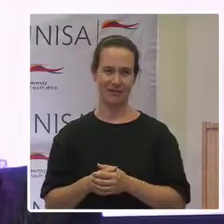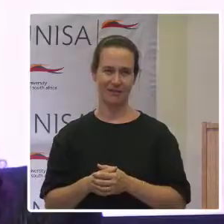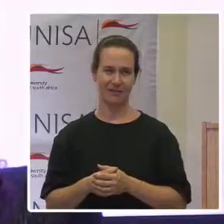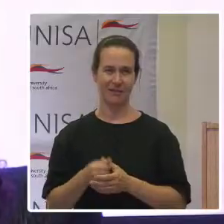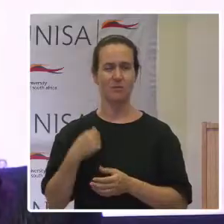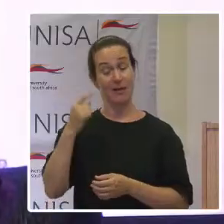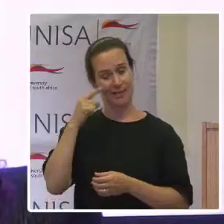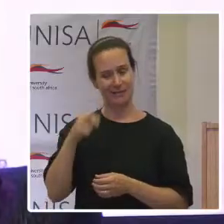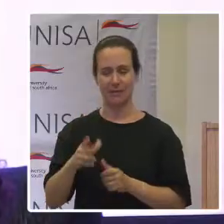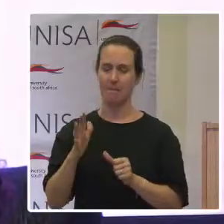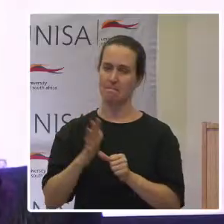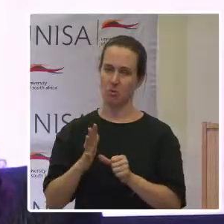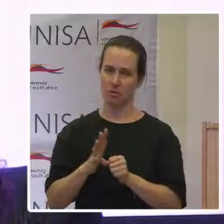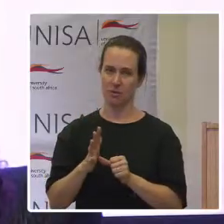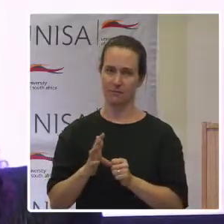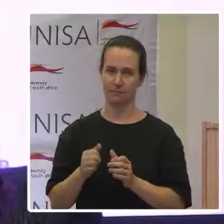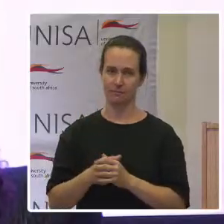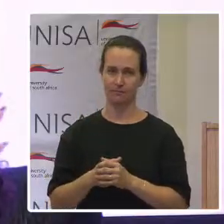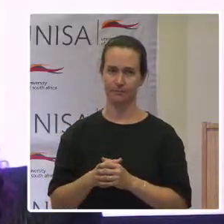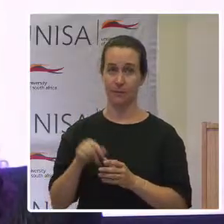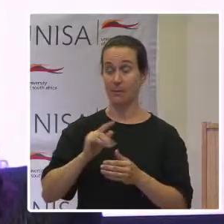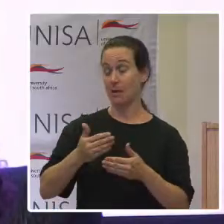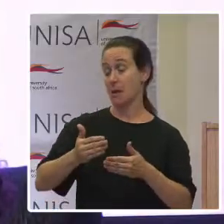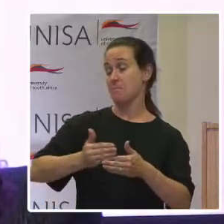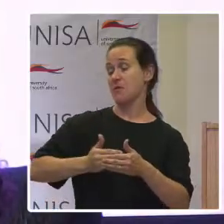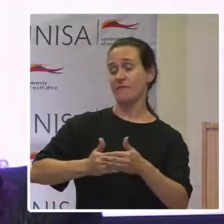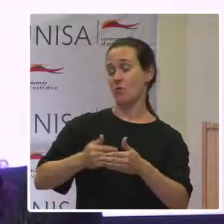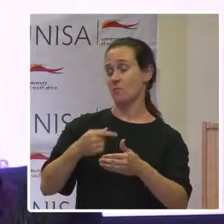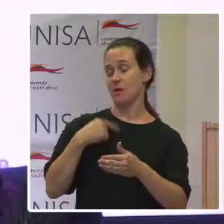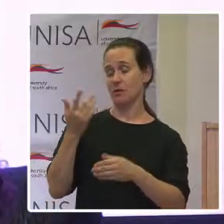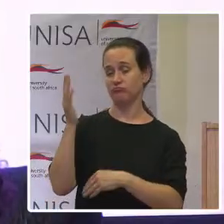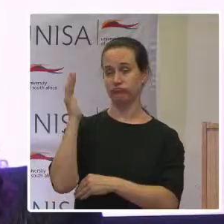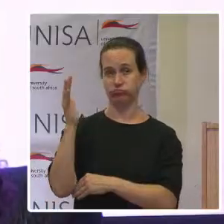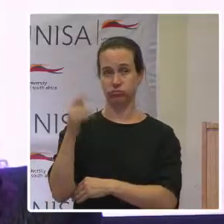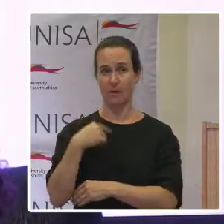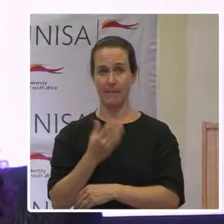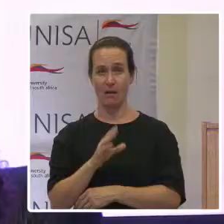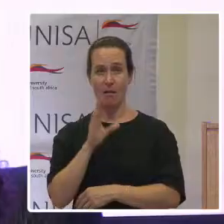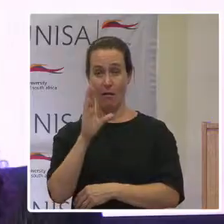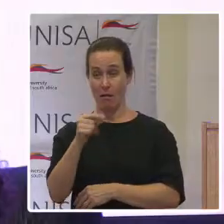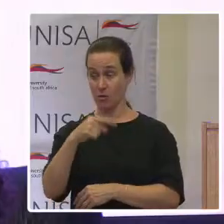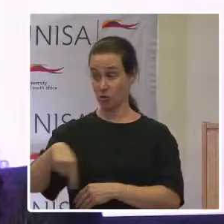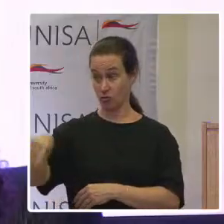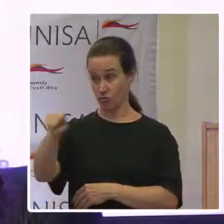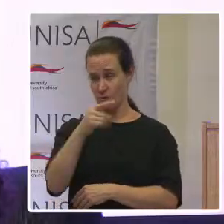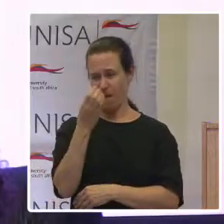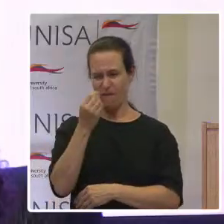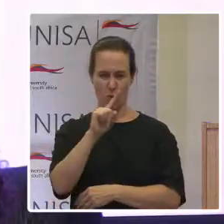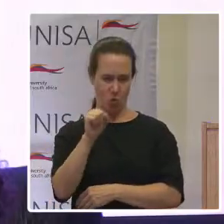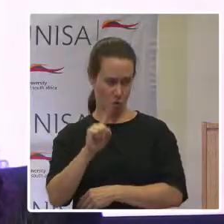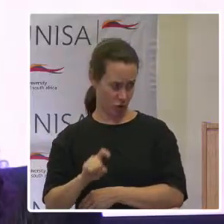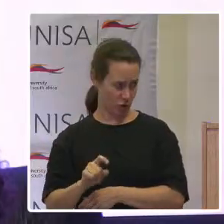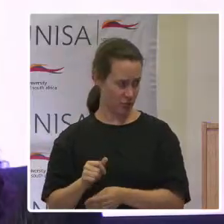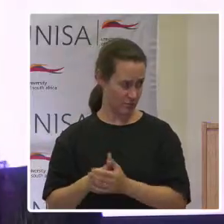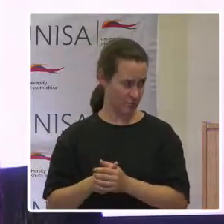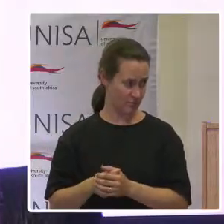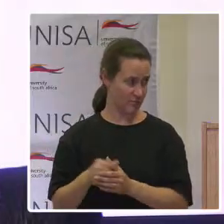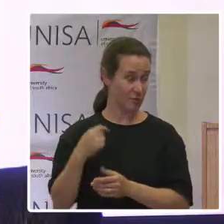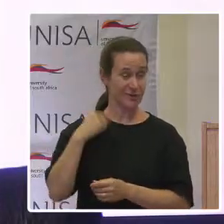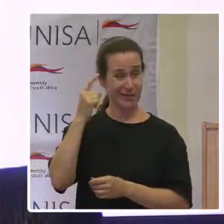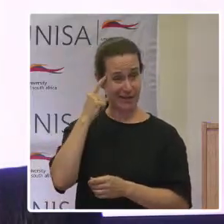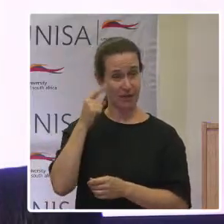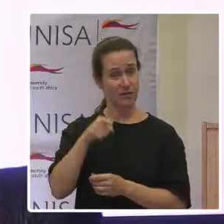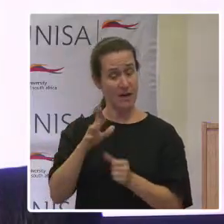is important. But before I even say anything, I am going to ask the room a couple of questions, because I think they're